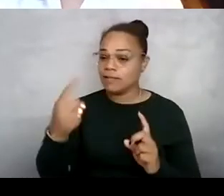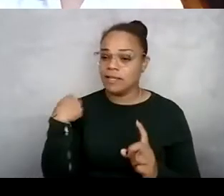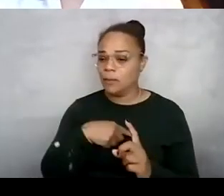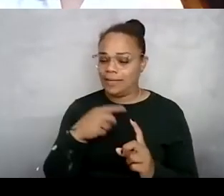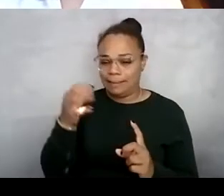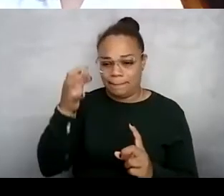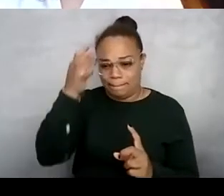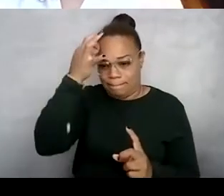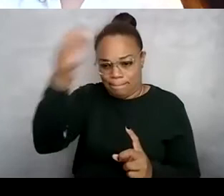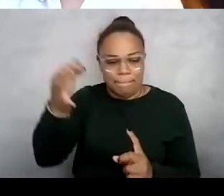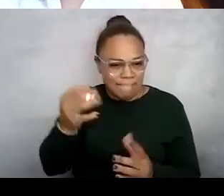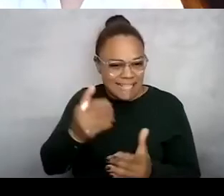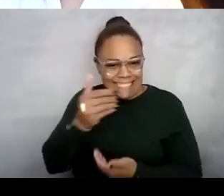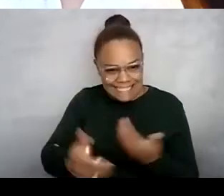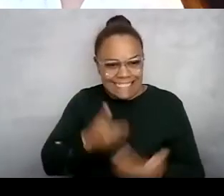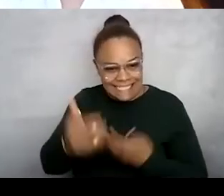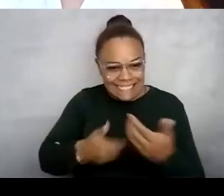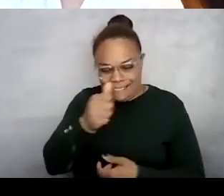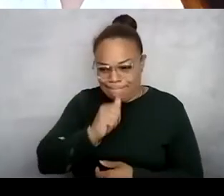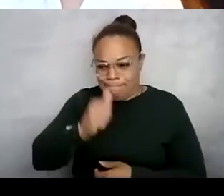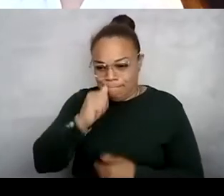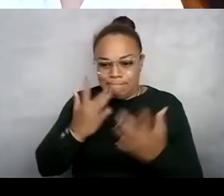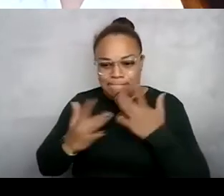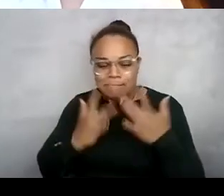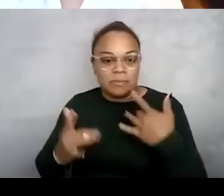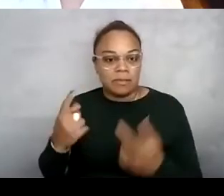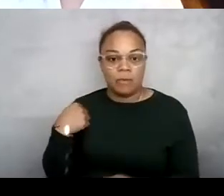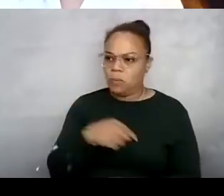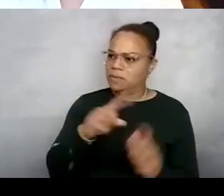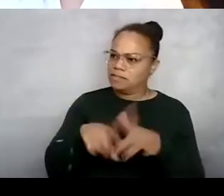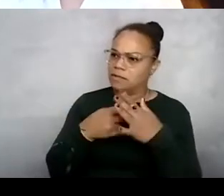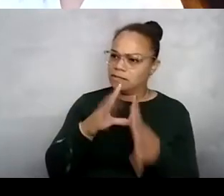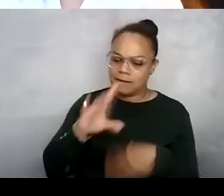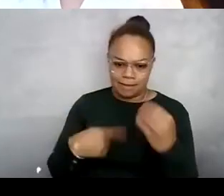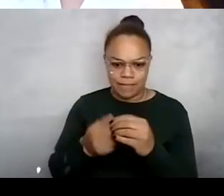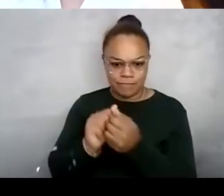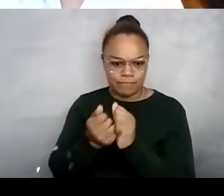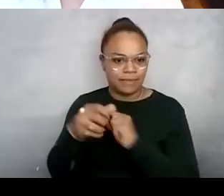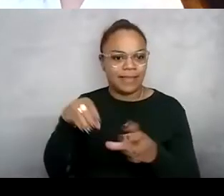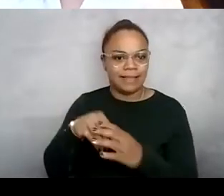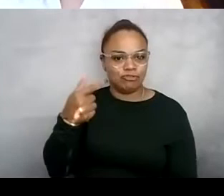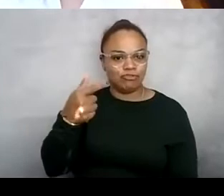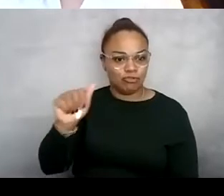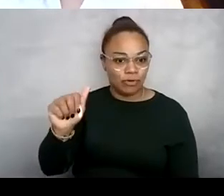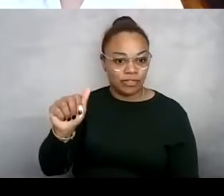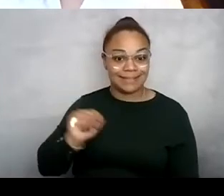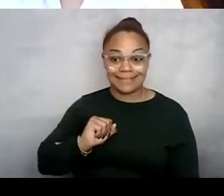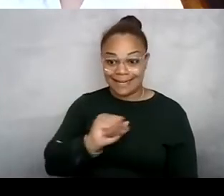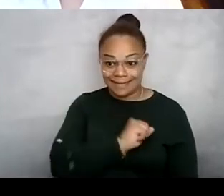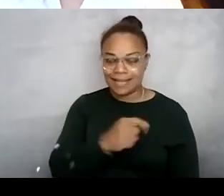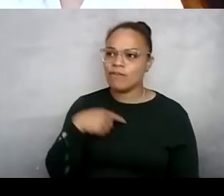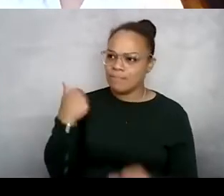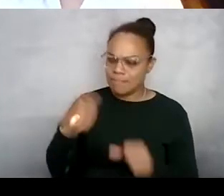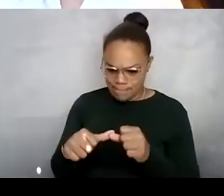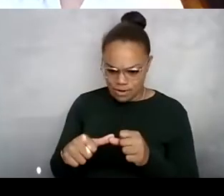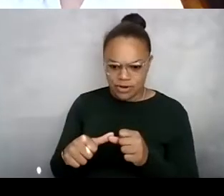thinking about you know, we started off talking about the runoff in the Senate in Georgia. And I remember I